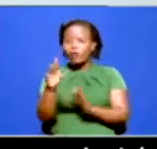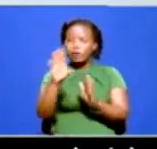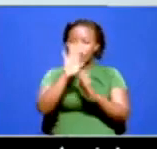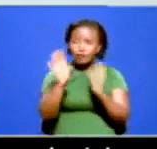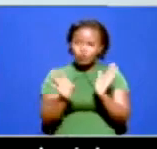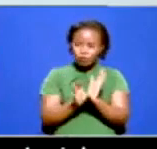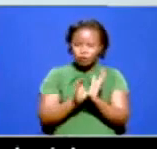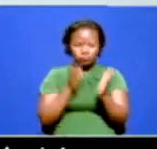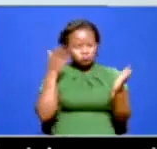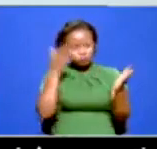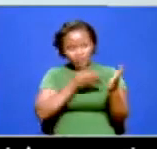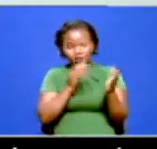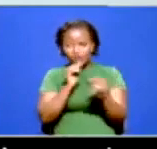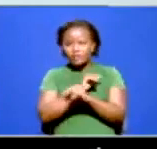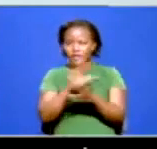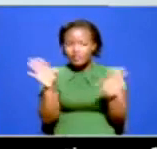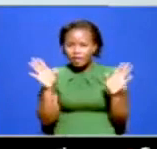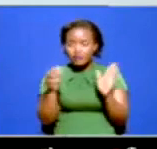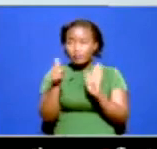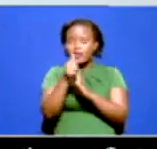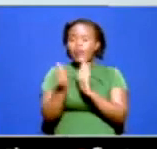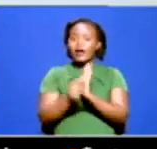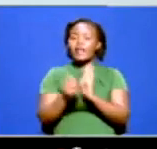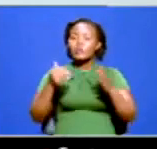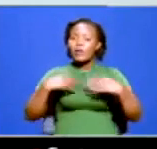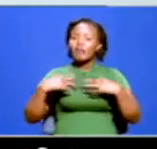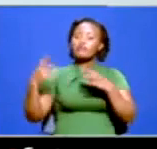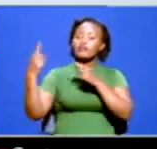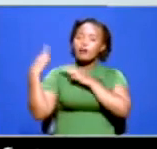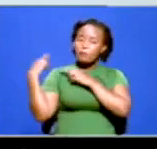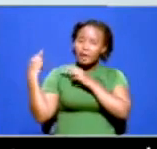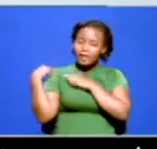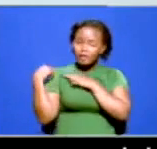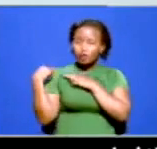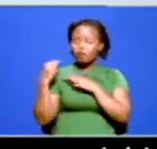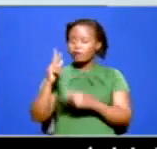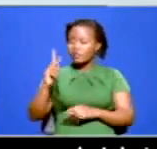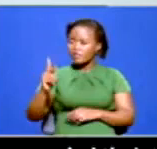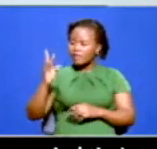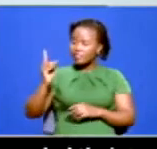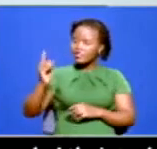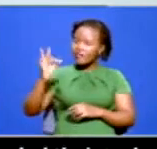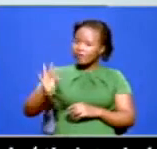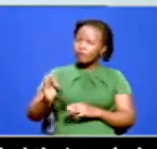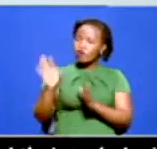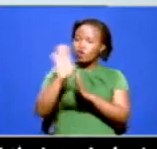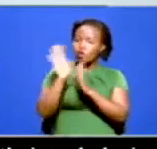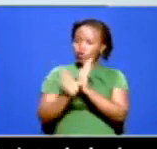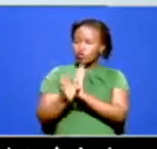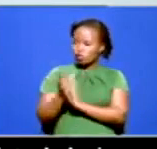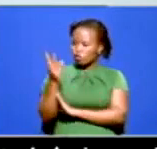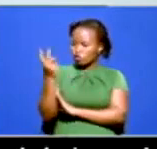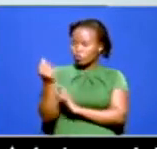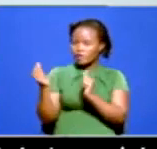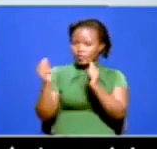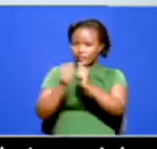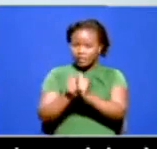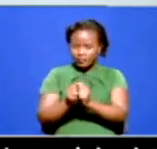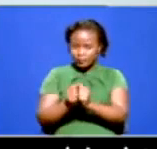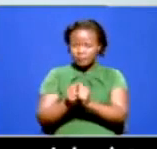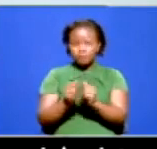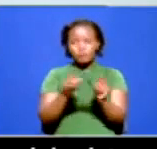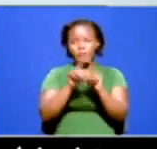the article provides for the mandate of the Kenya Defense Forces, the Constitution, the 2010 Constitution. And